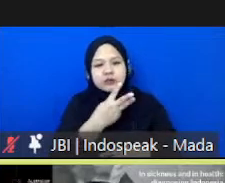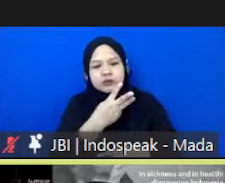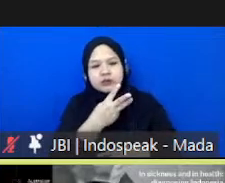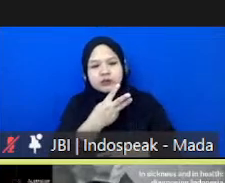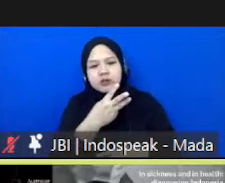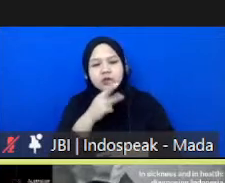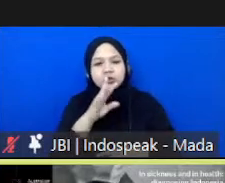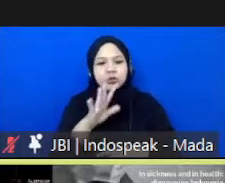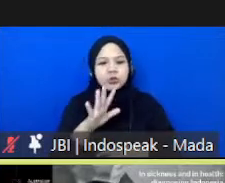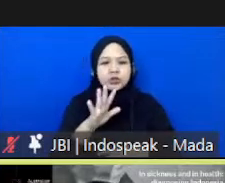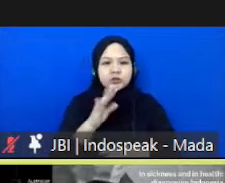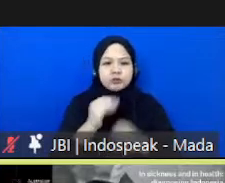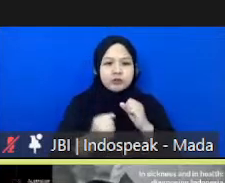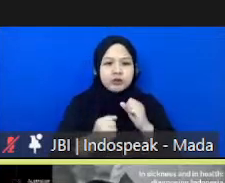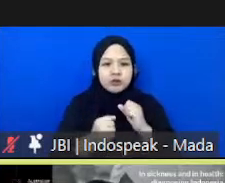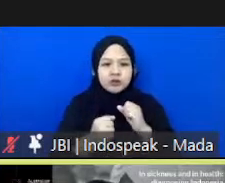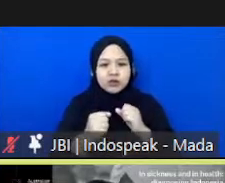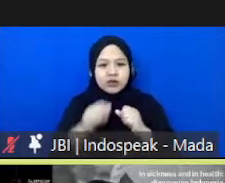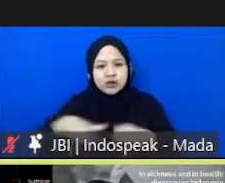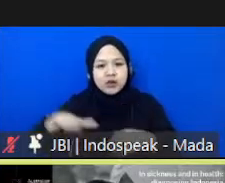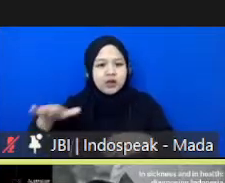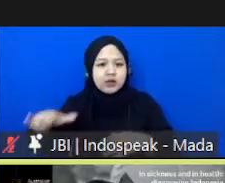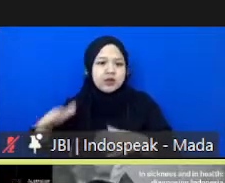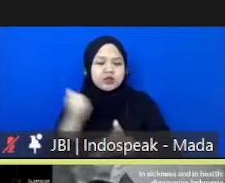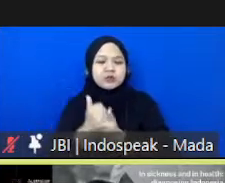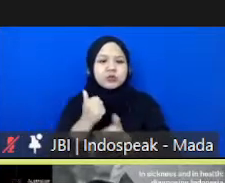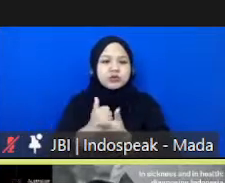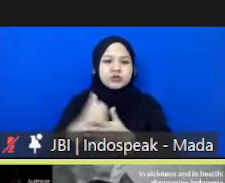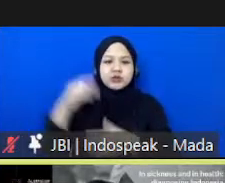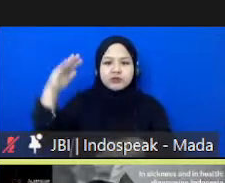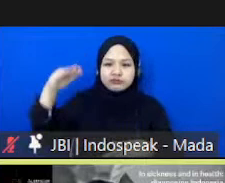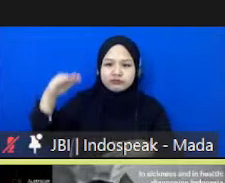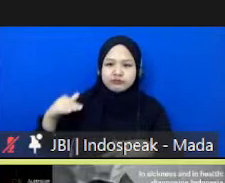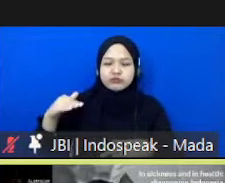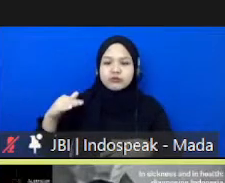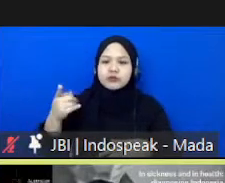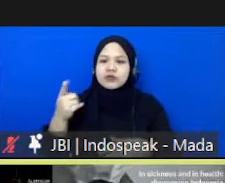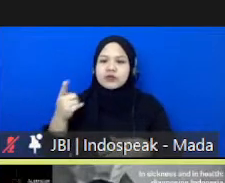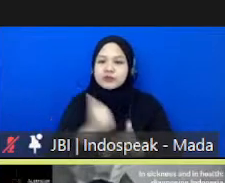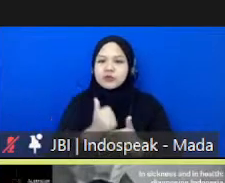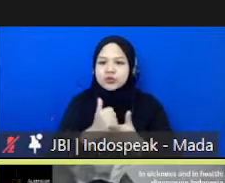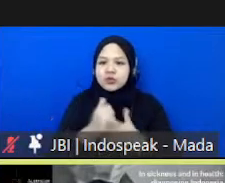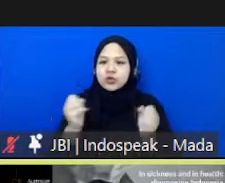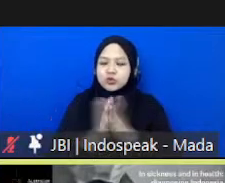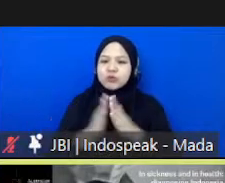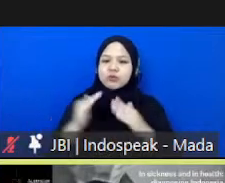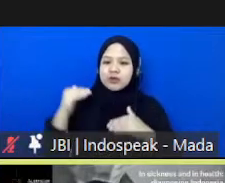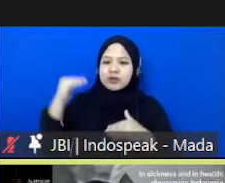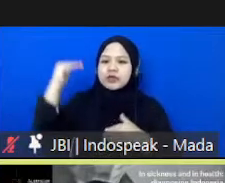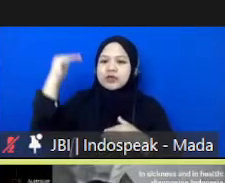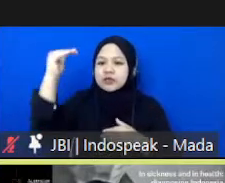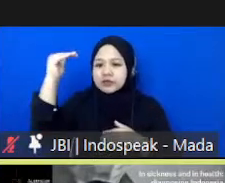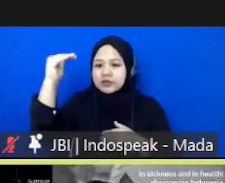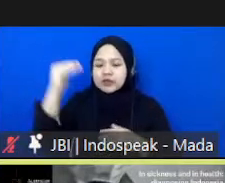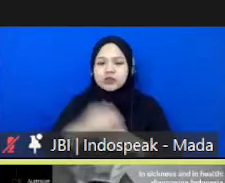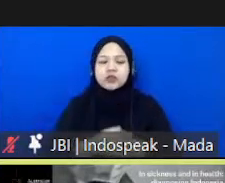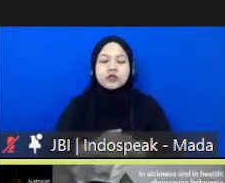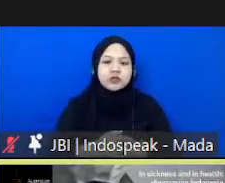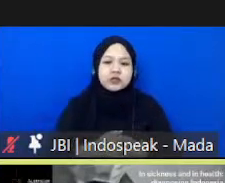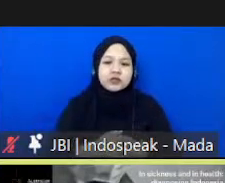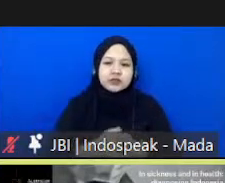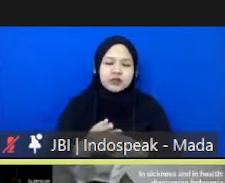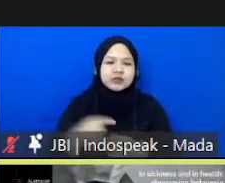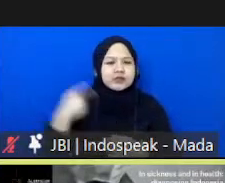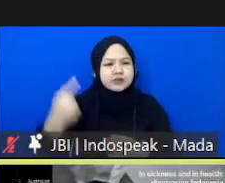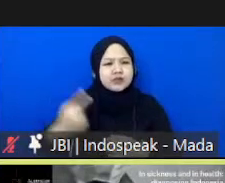for age. And this is comparably higher across the region, and also consistently always higher